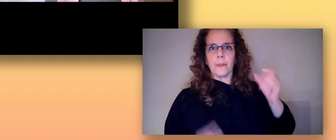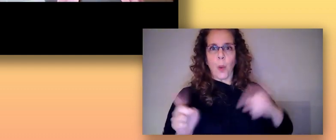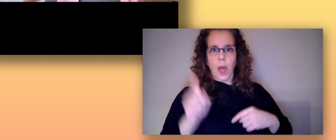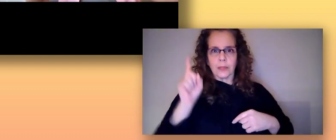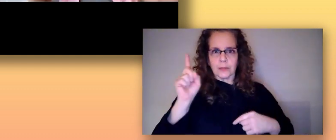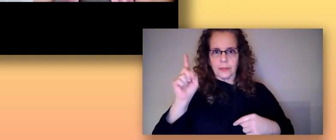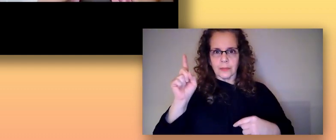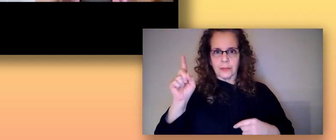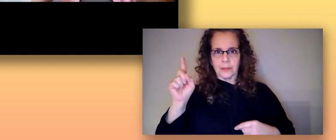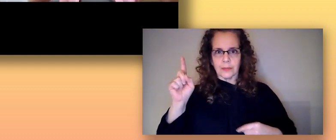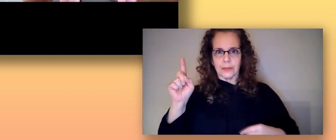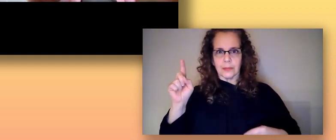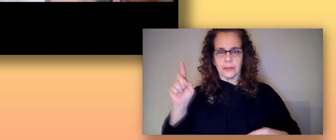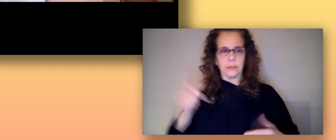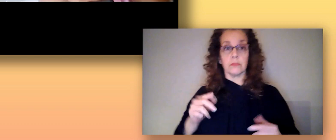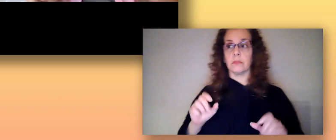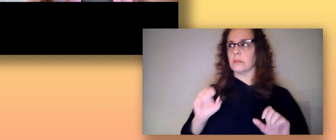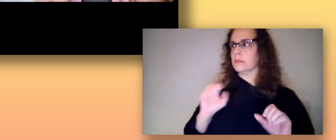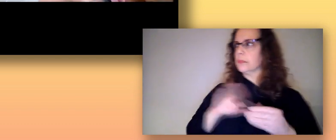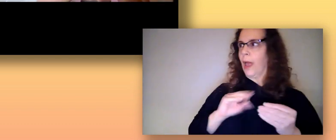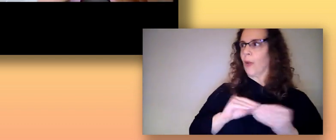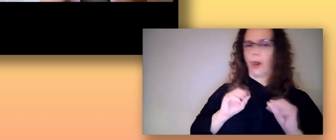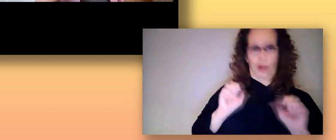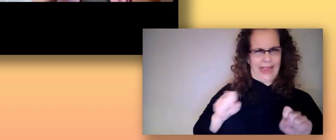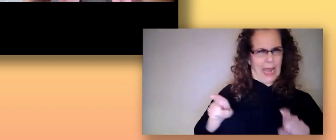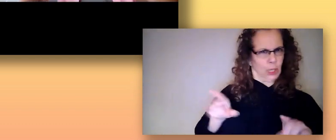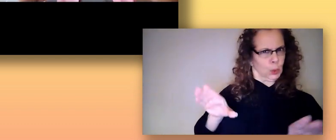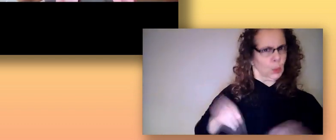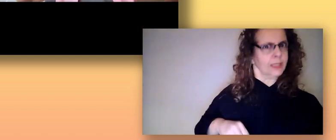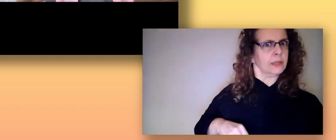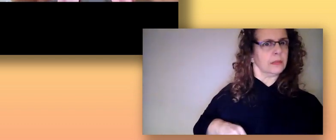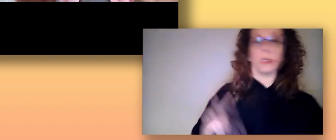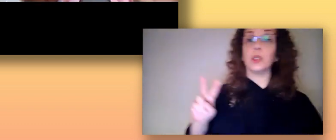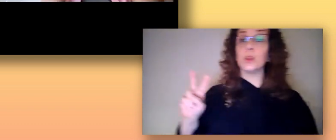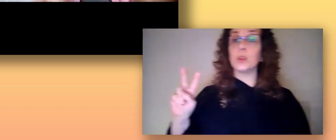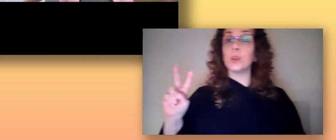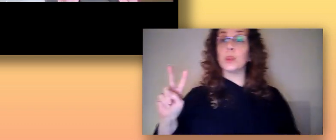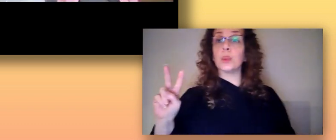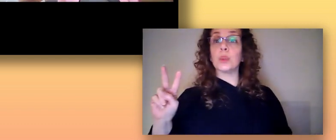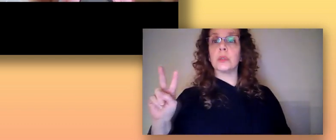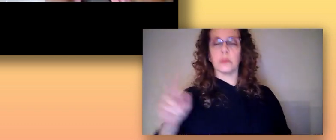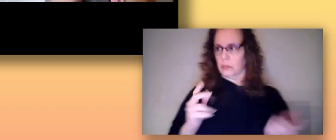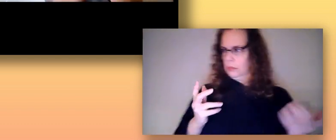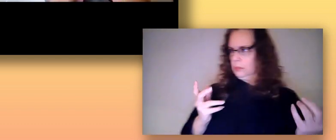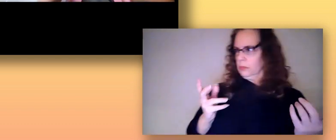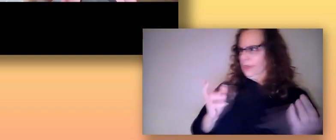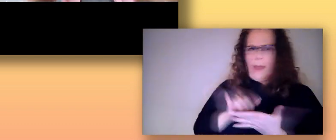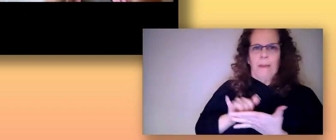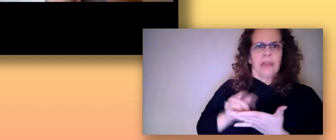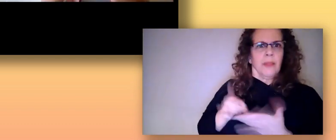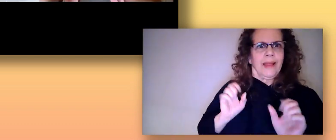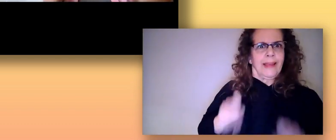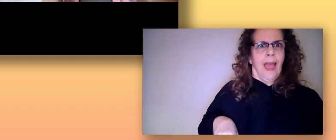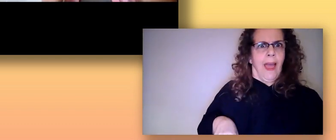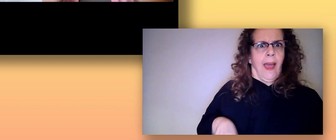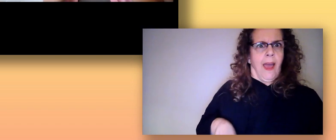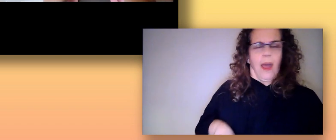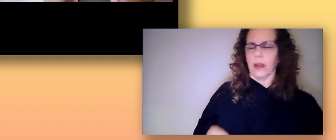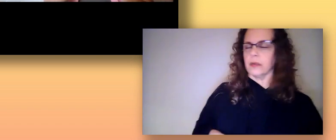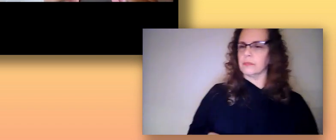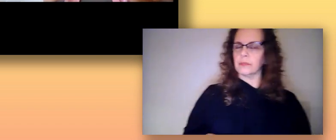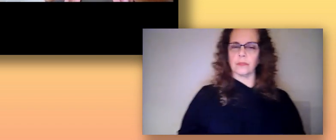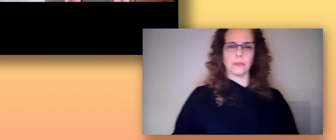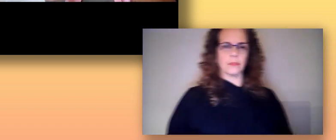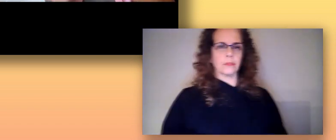1. Can he do it? 2. There is no way he can.